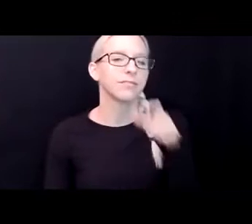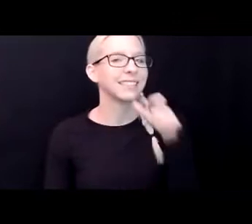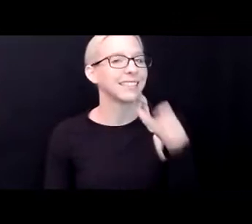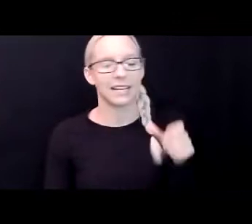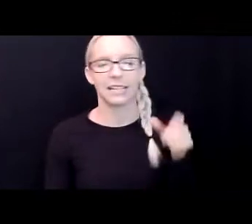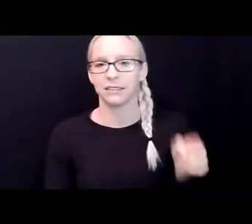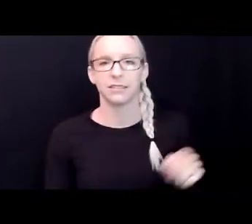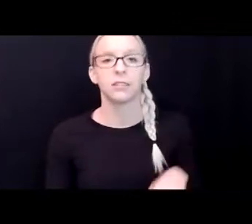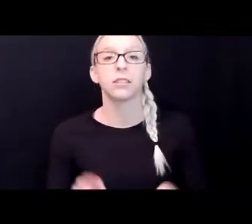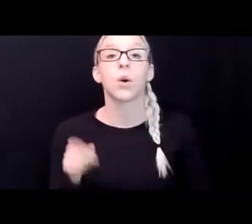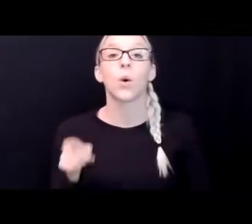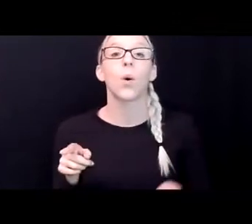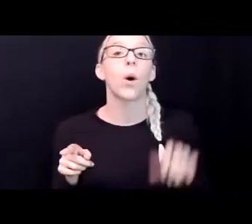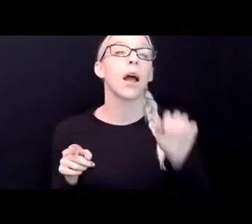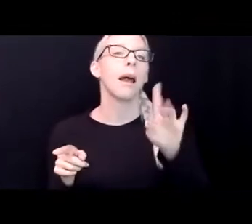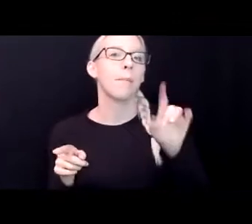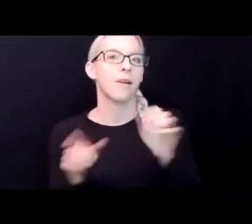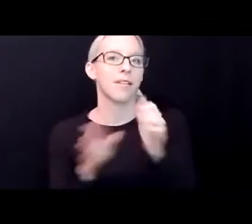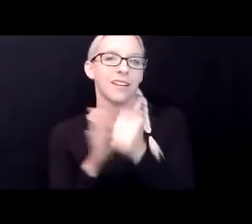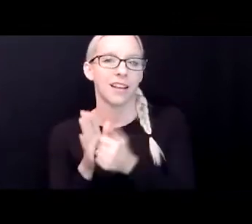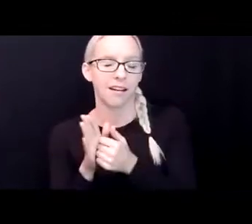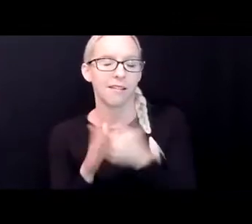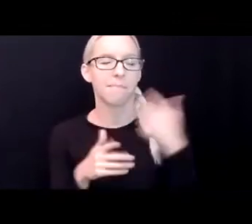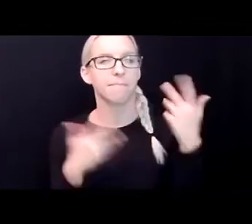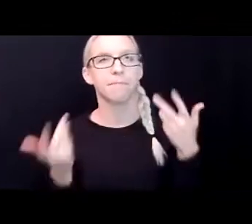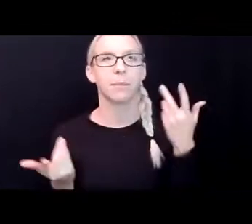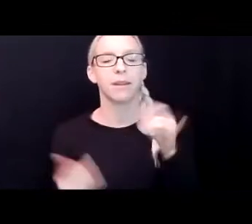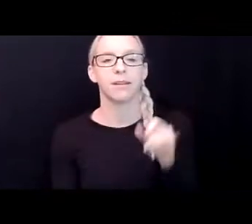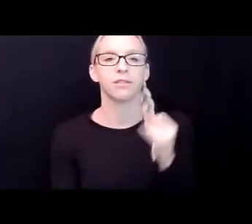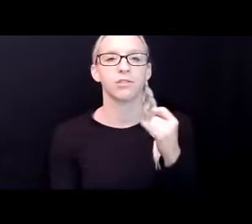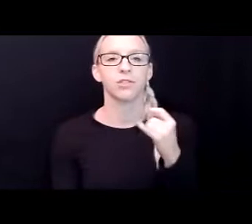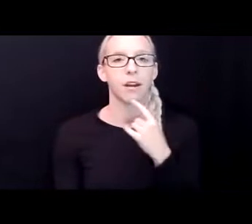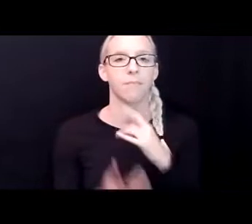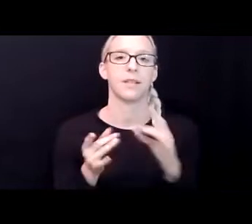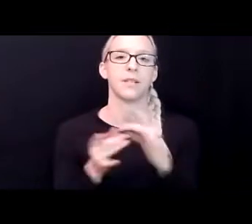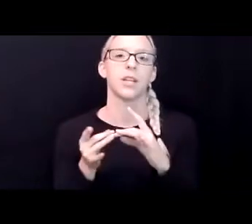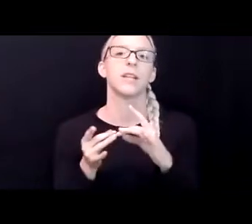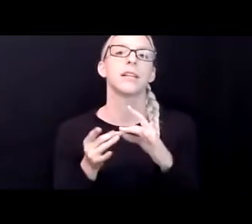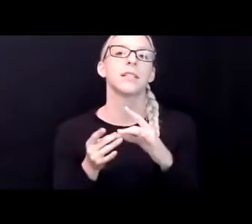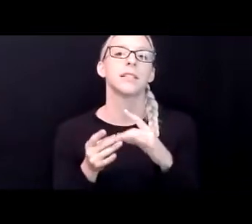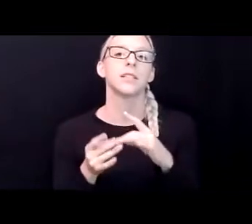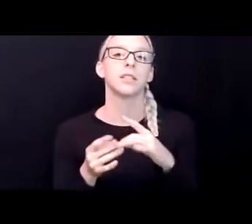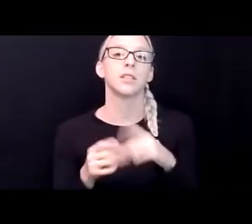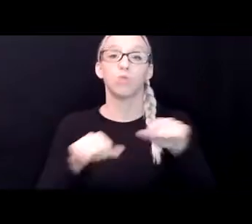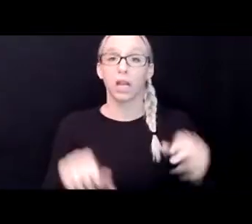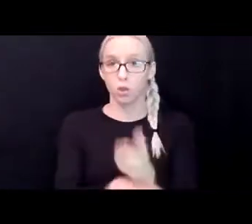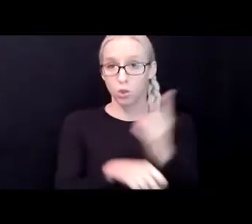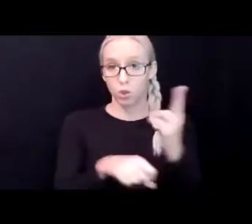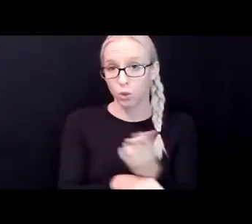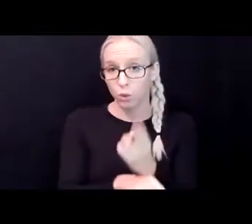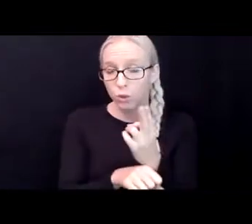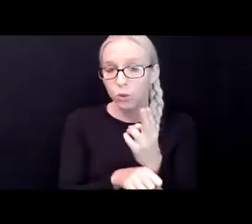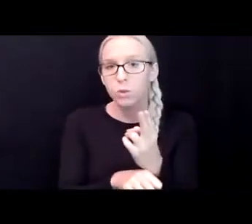accounts, maybe they do not. As John mentioned, they release the funds that are remaining in the able account to